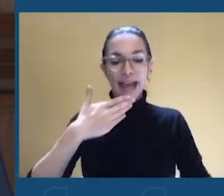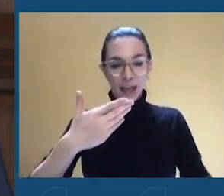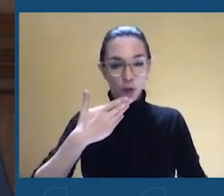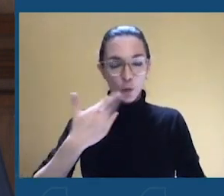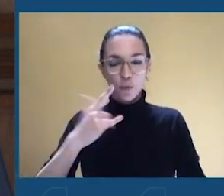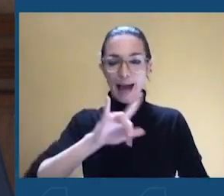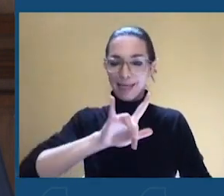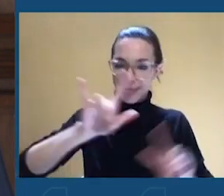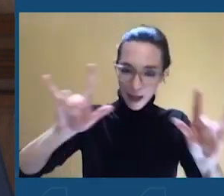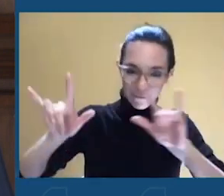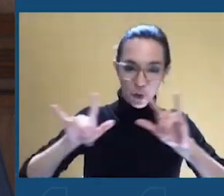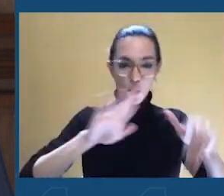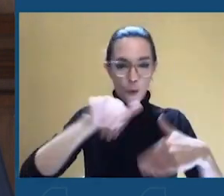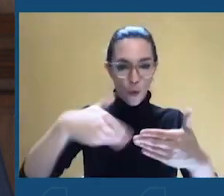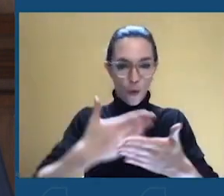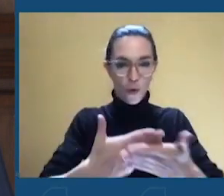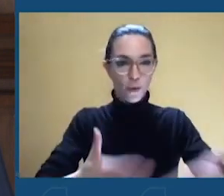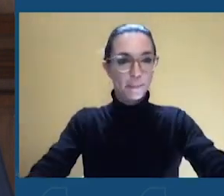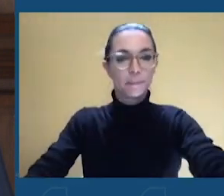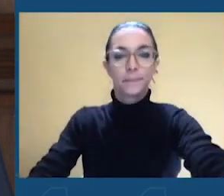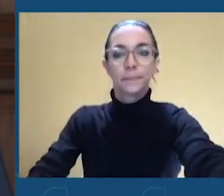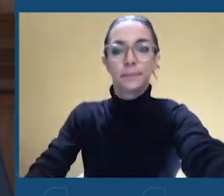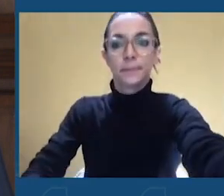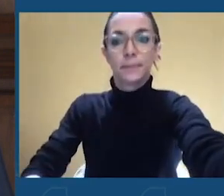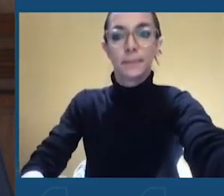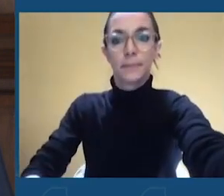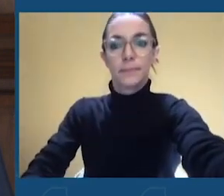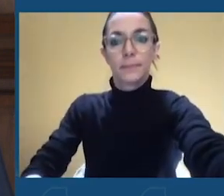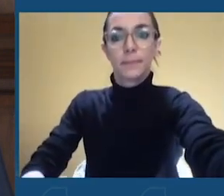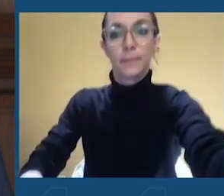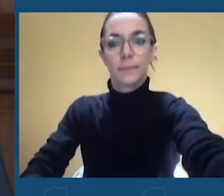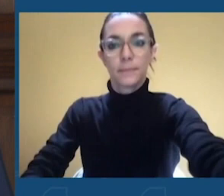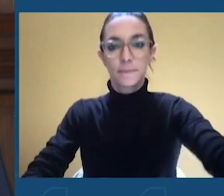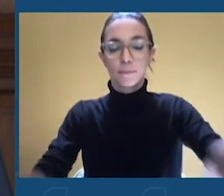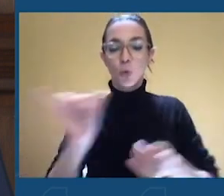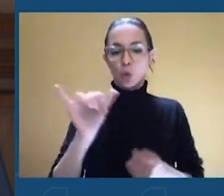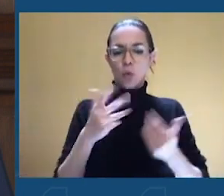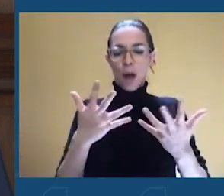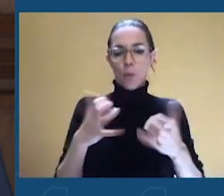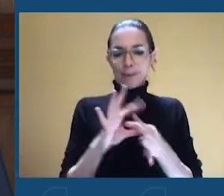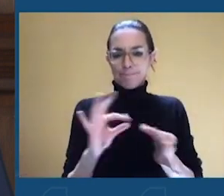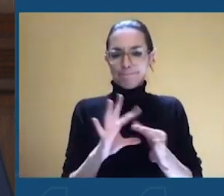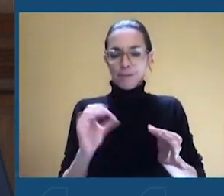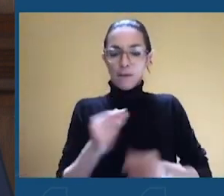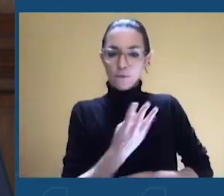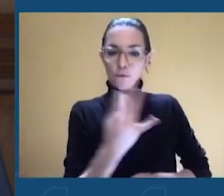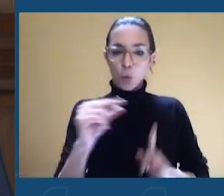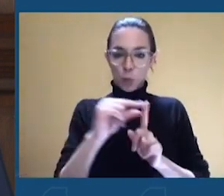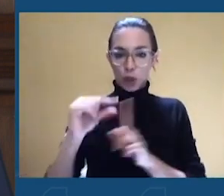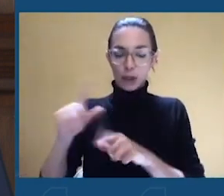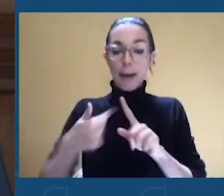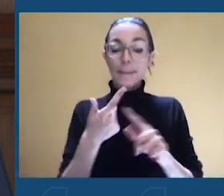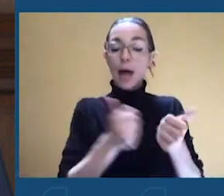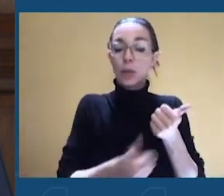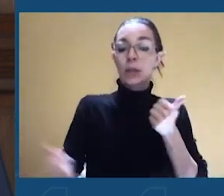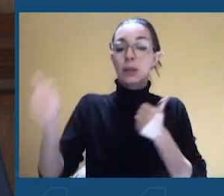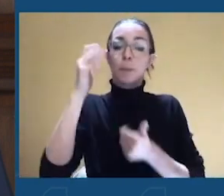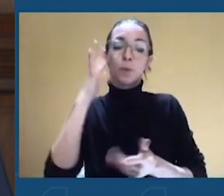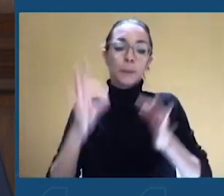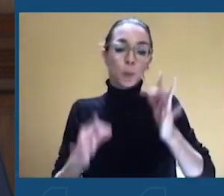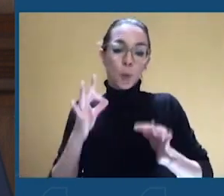all. Let me also say a few words about the reports of the Supreme Court reportedly being